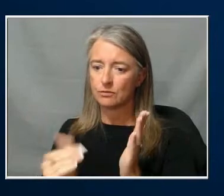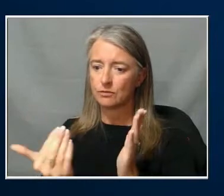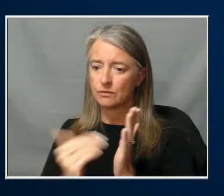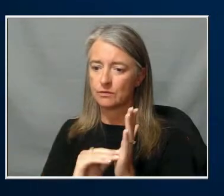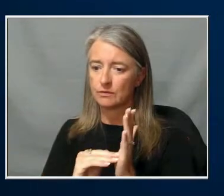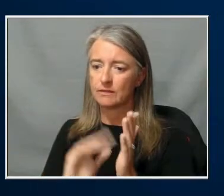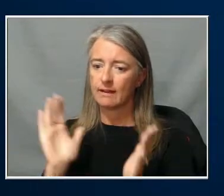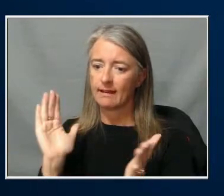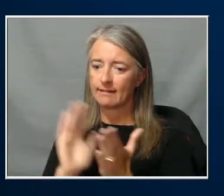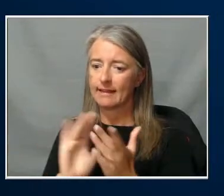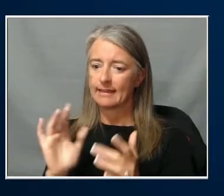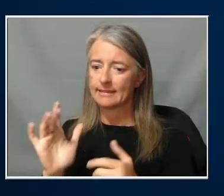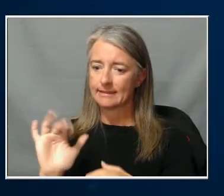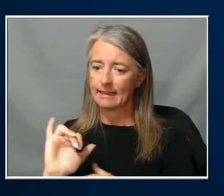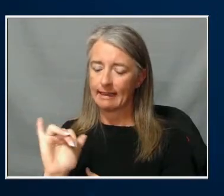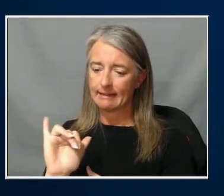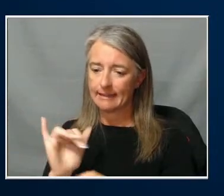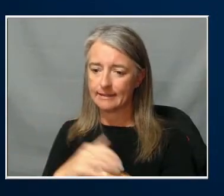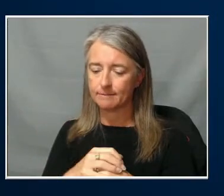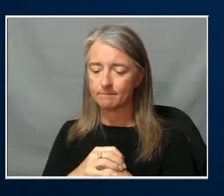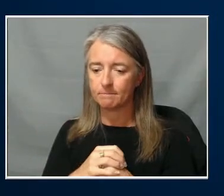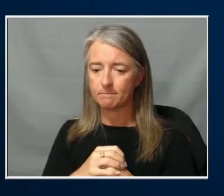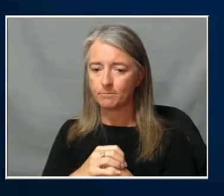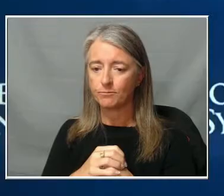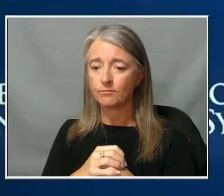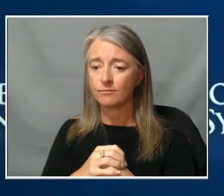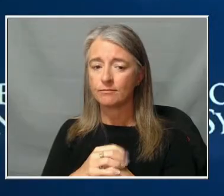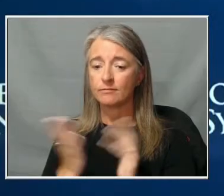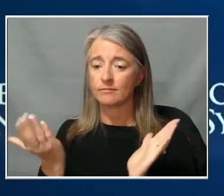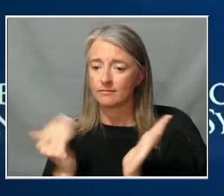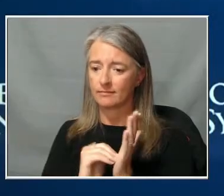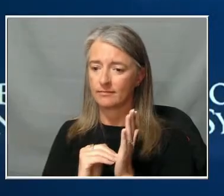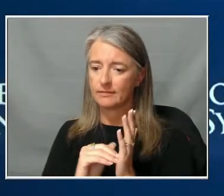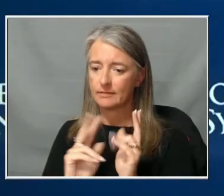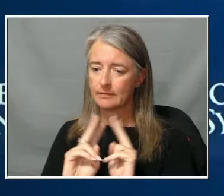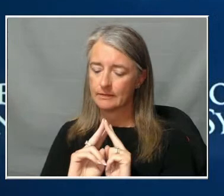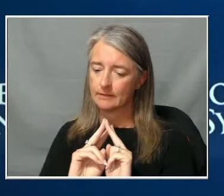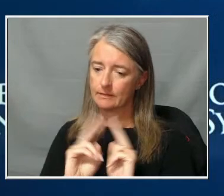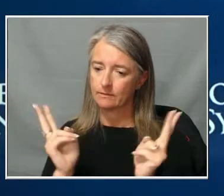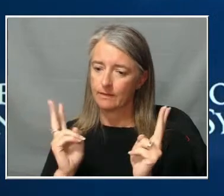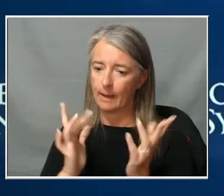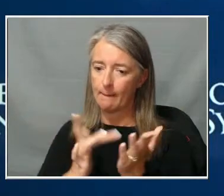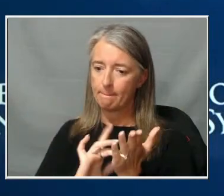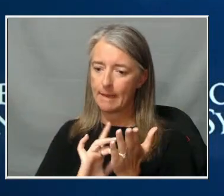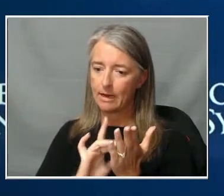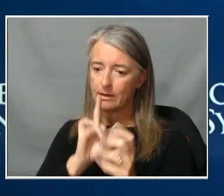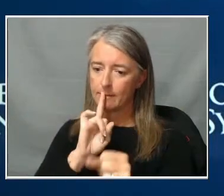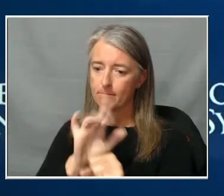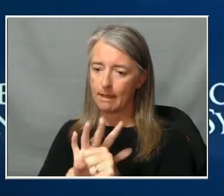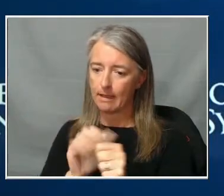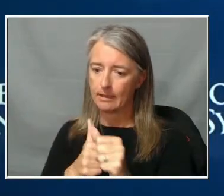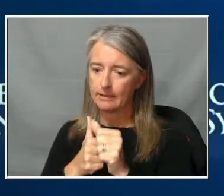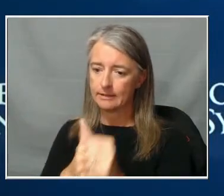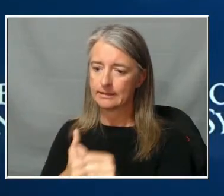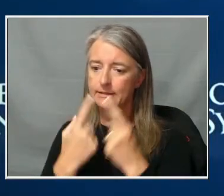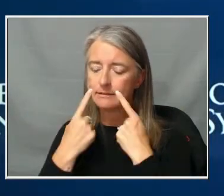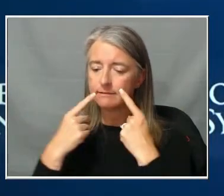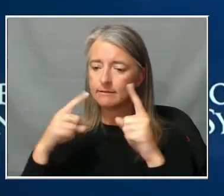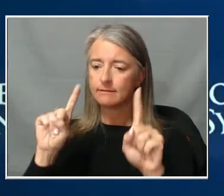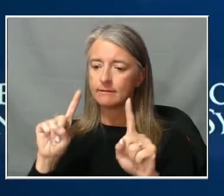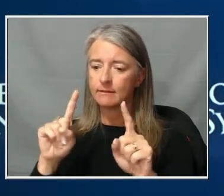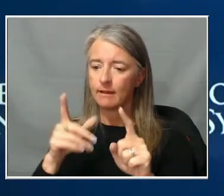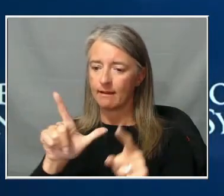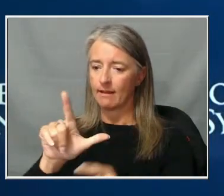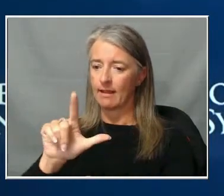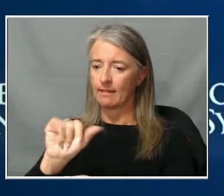less likely. And in the case, and again, you also have to be very medically compliant to successfully have a liver